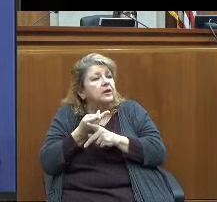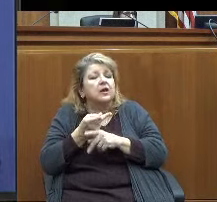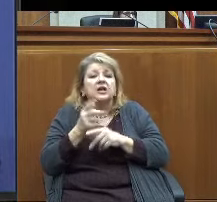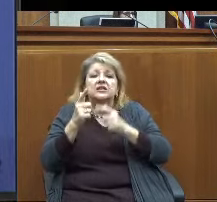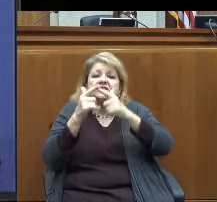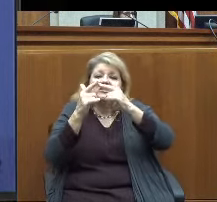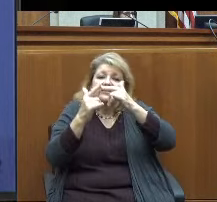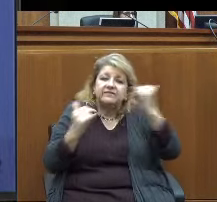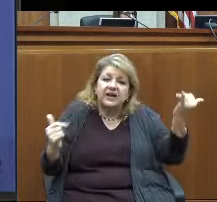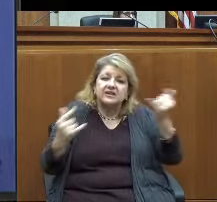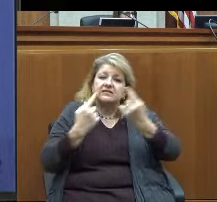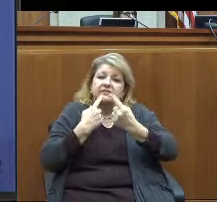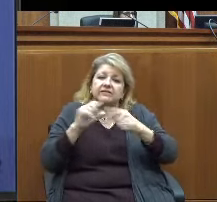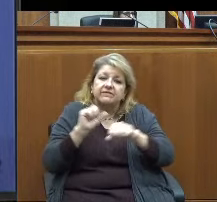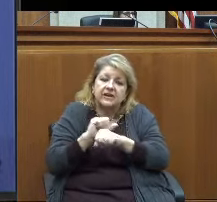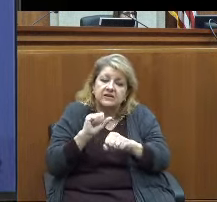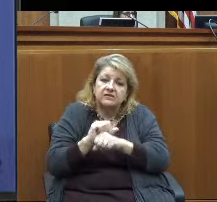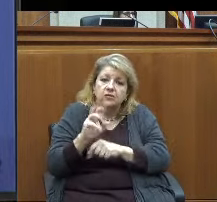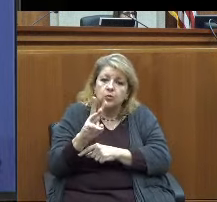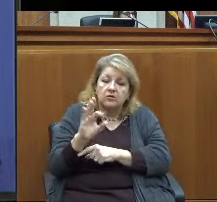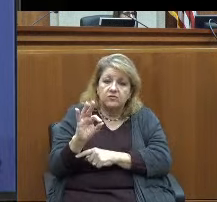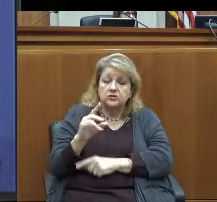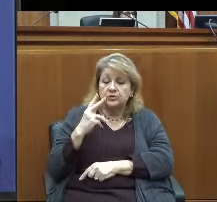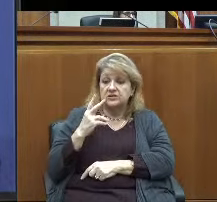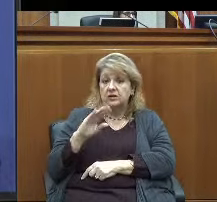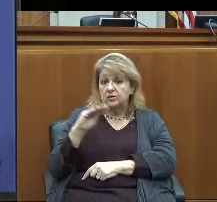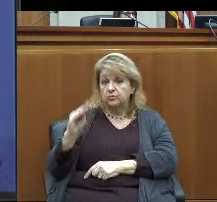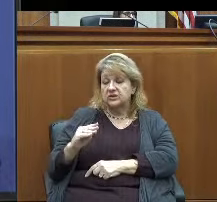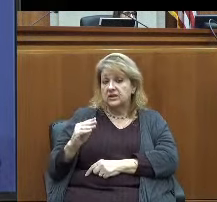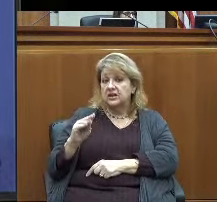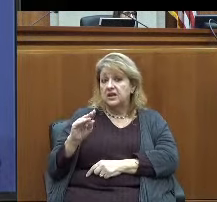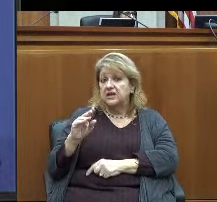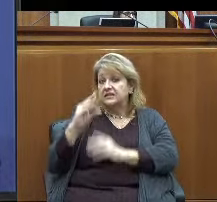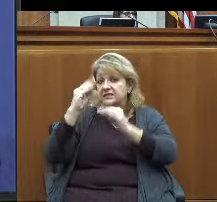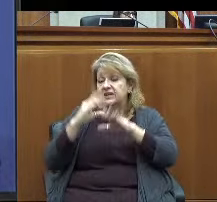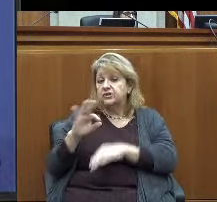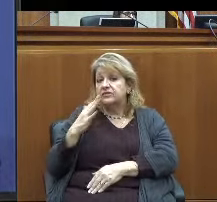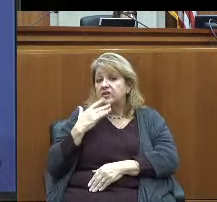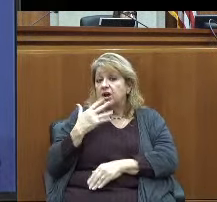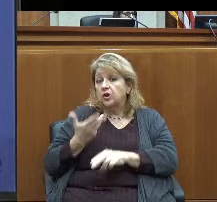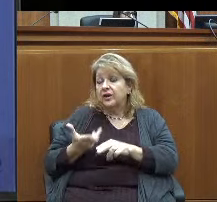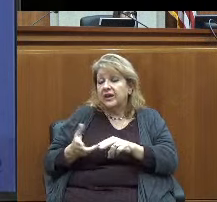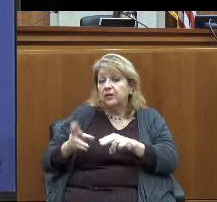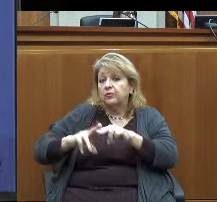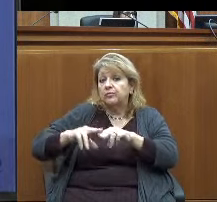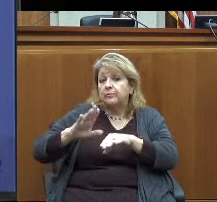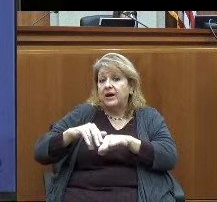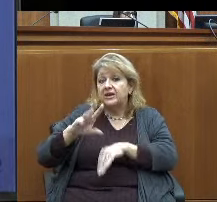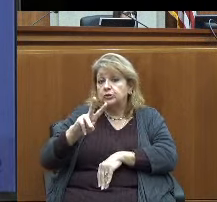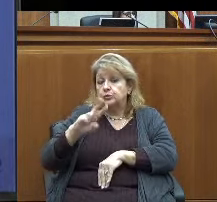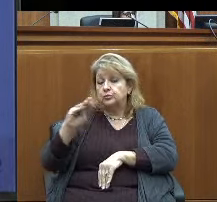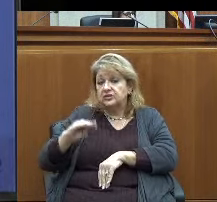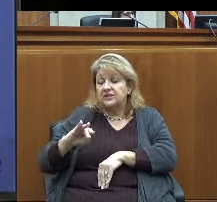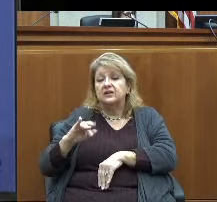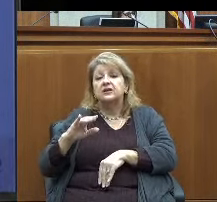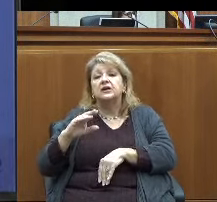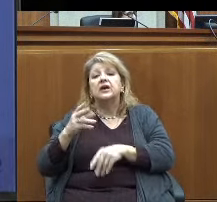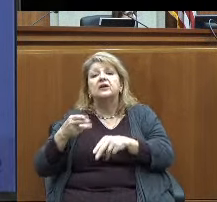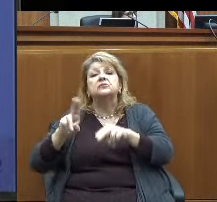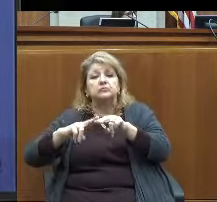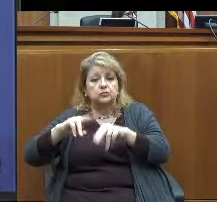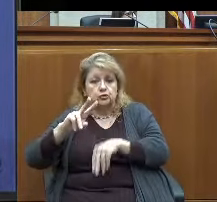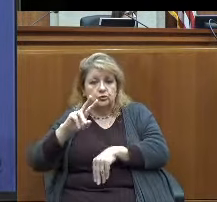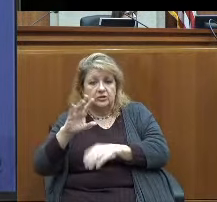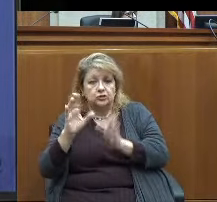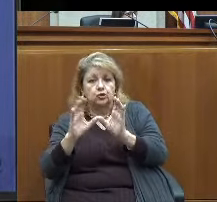workforce. This past year, we saw the percentage of teachers of color increase by 2 percentage points. The percentage of certified teachers increased